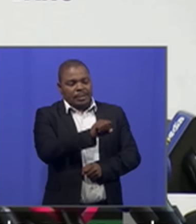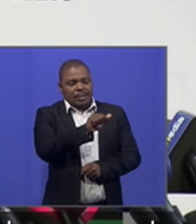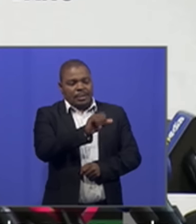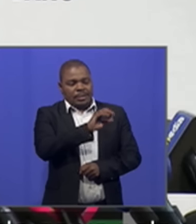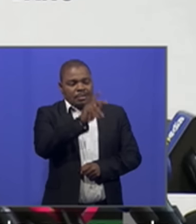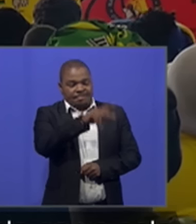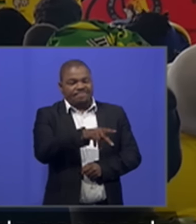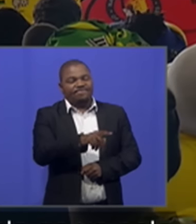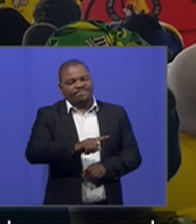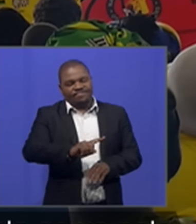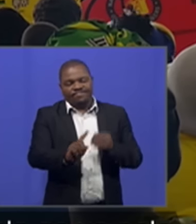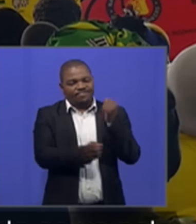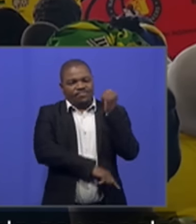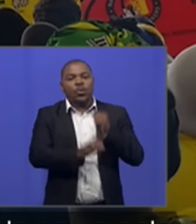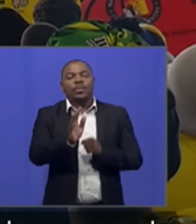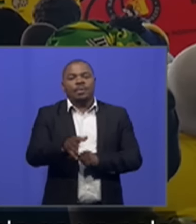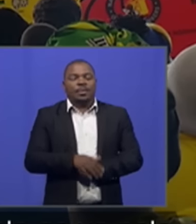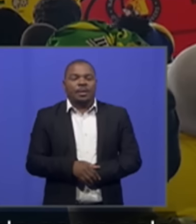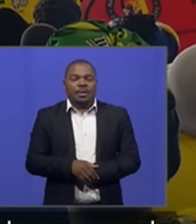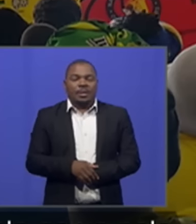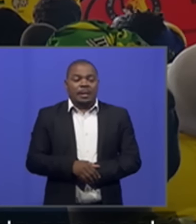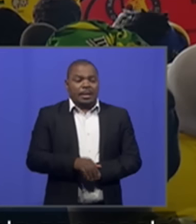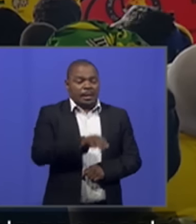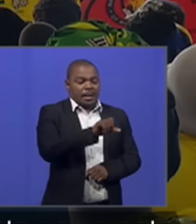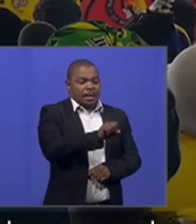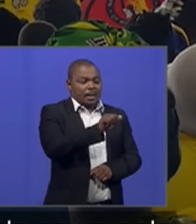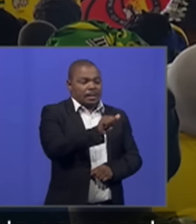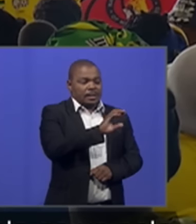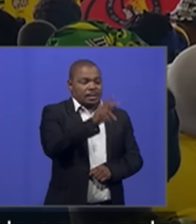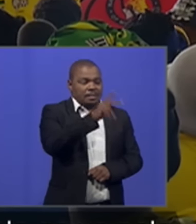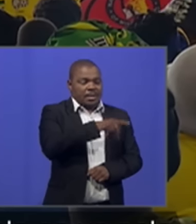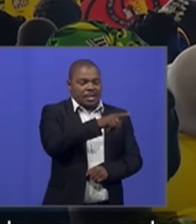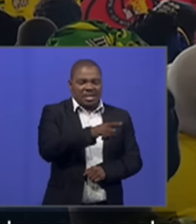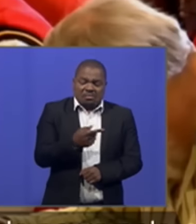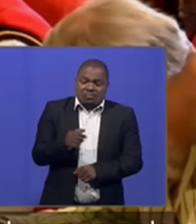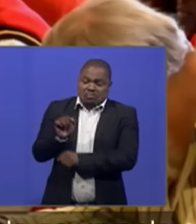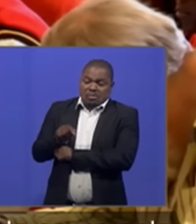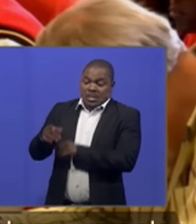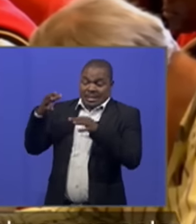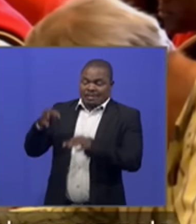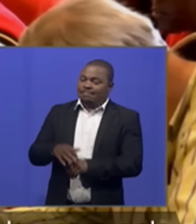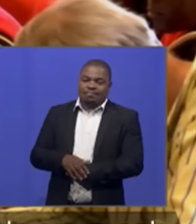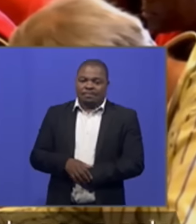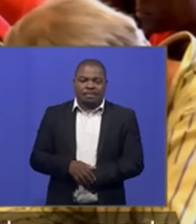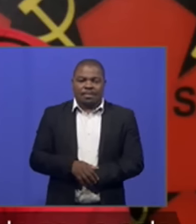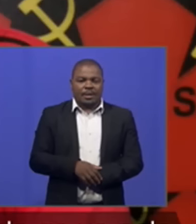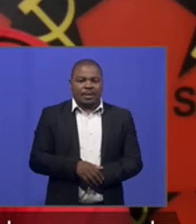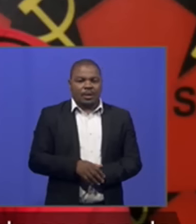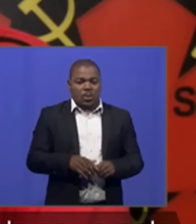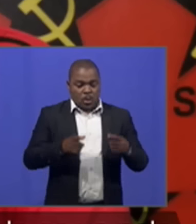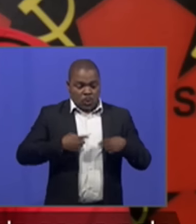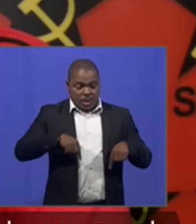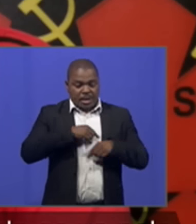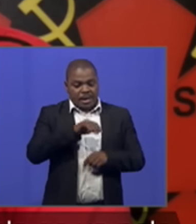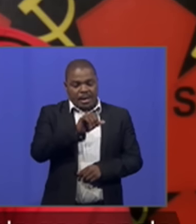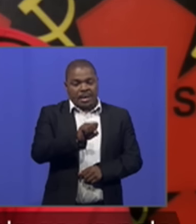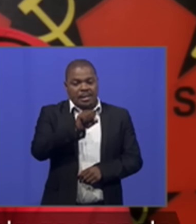be consequences. Le ge go le bjalo makomonisi ga a bethiše phefo sephetho sa ANC. As a Communist Party, we